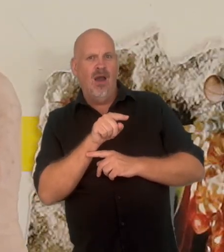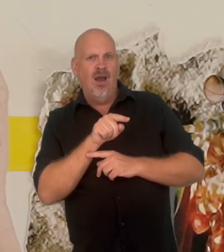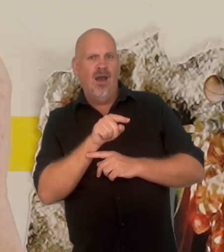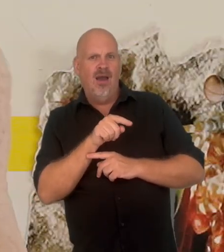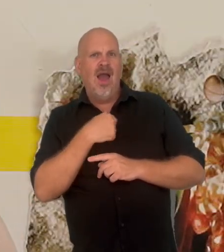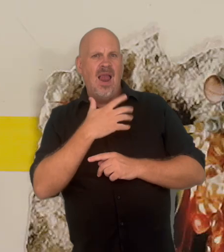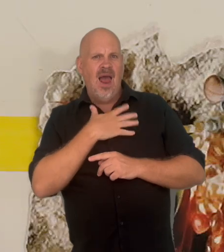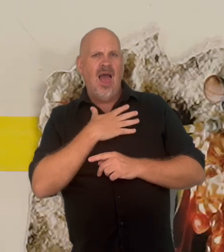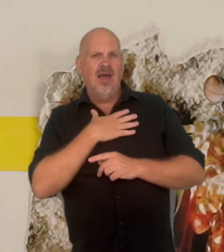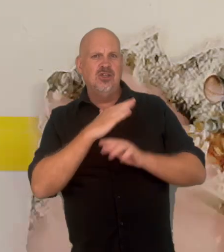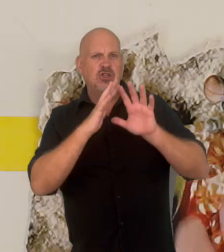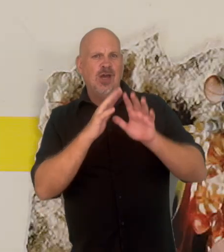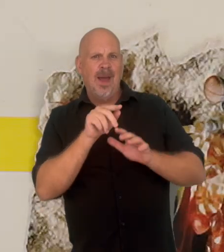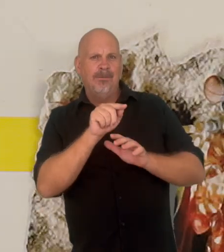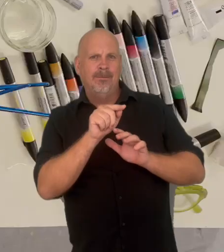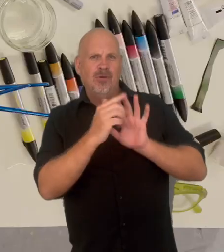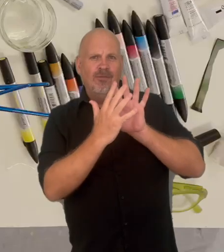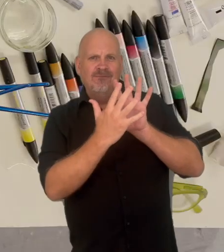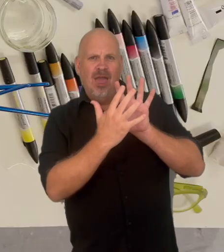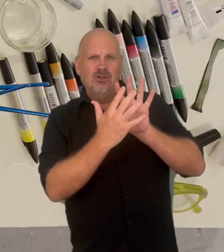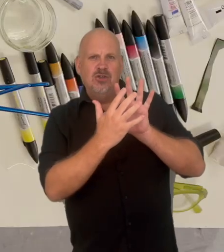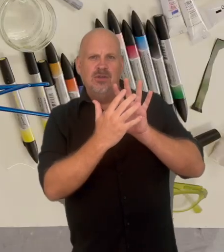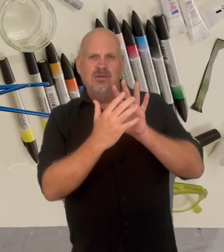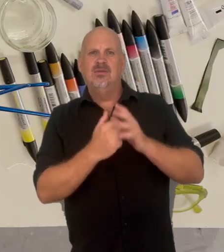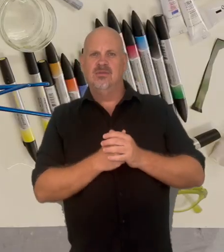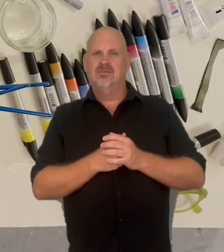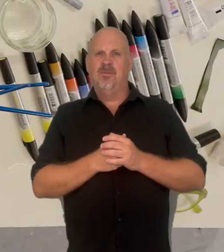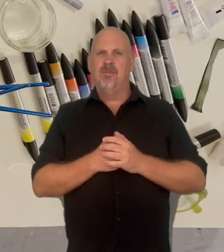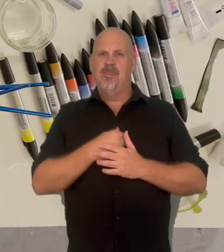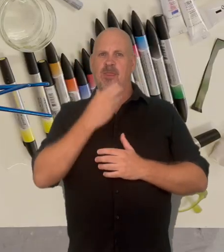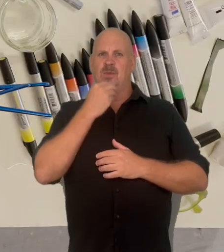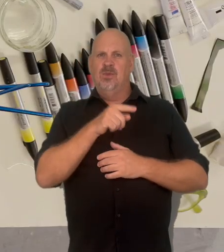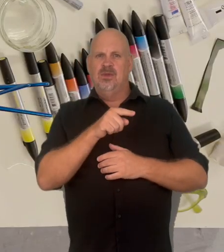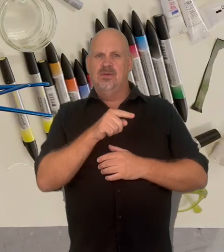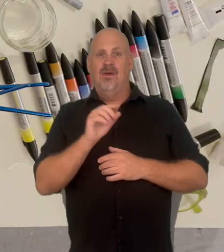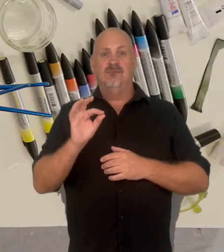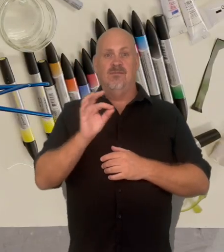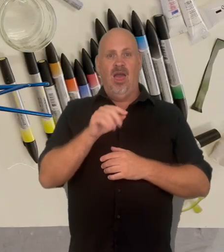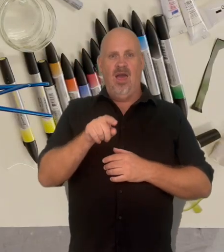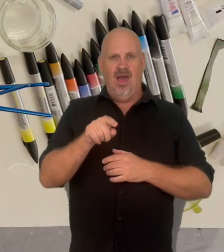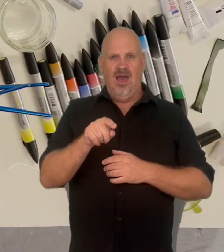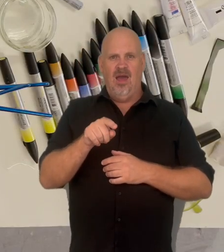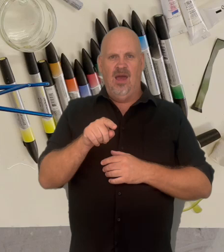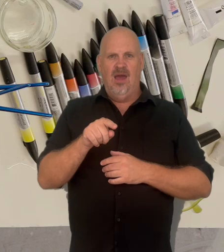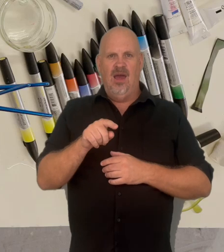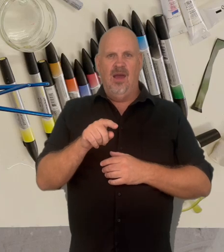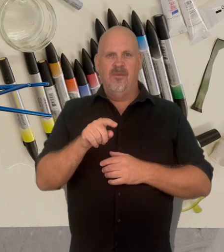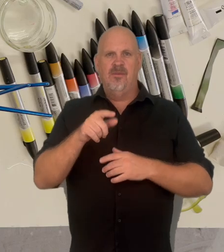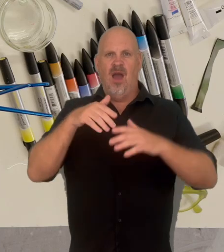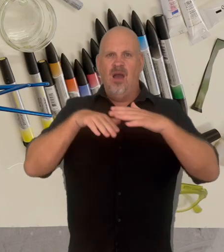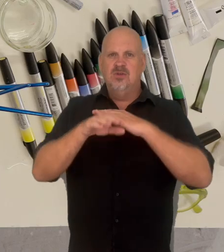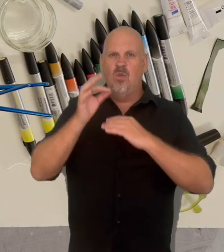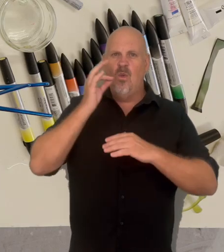the reflection in the mirror, so I'm going to use that. The fly and the colours from these under the